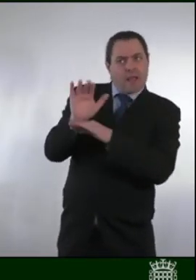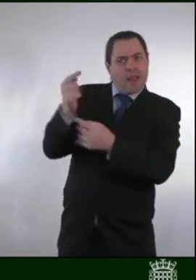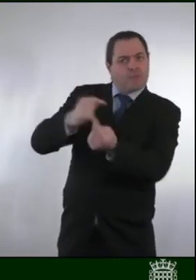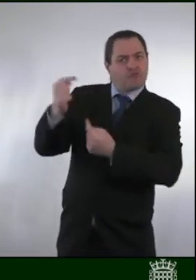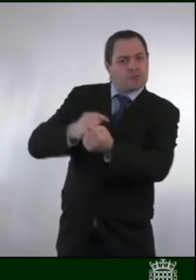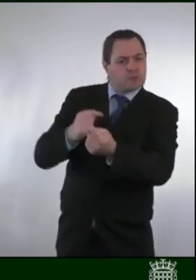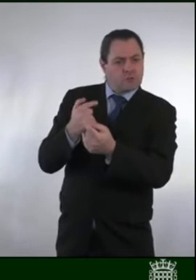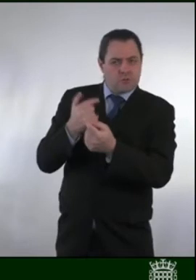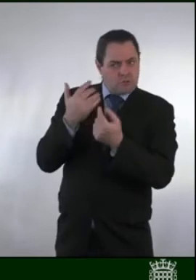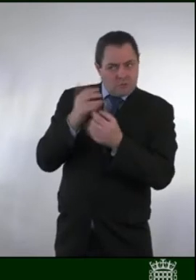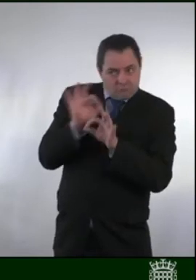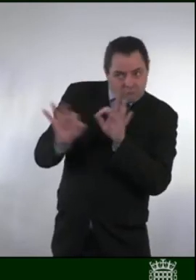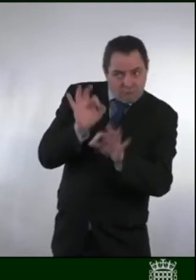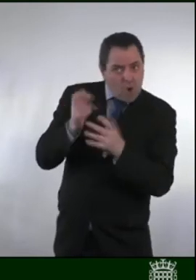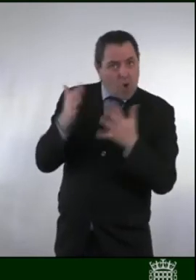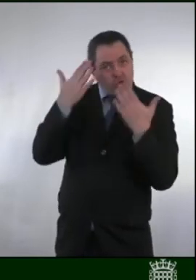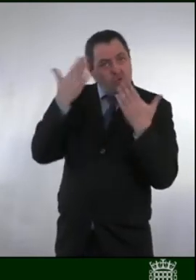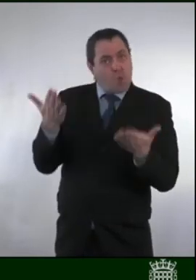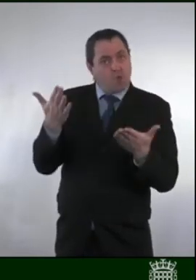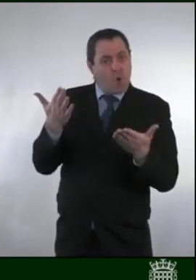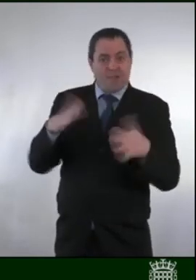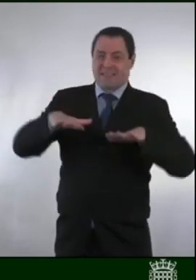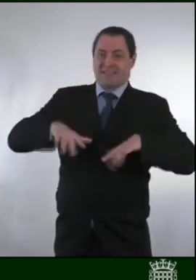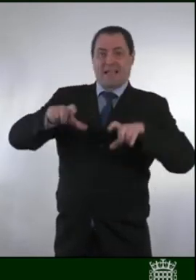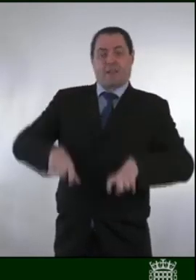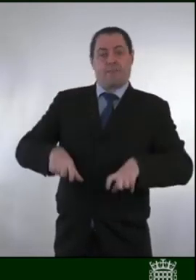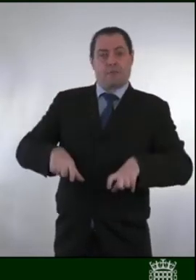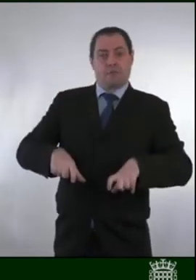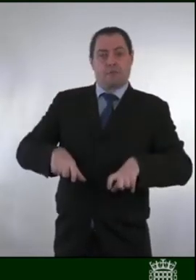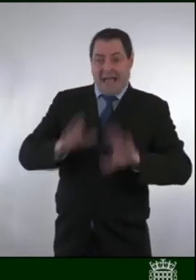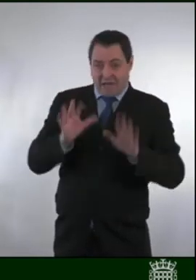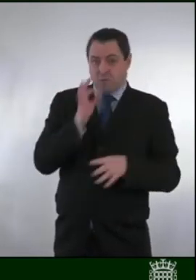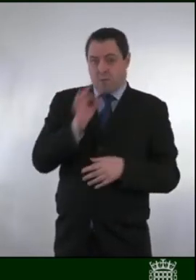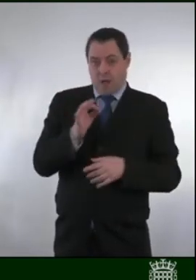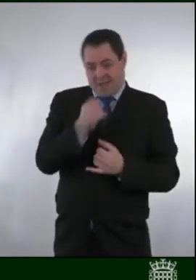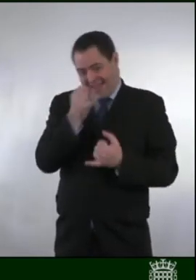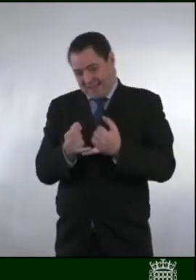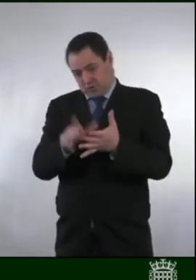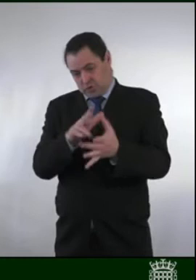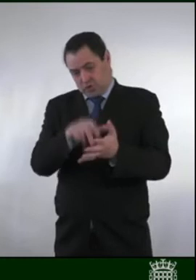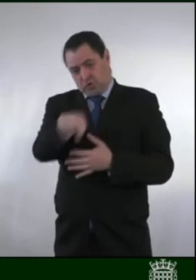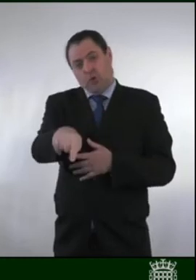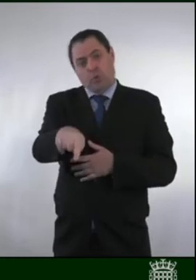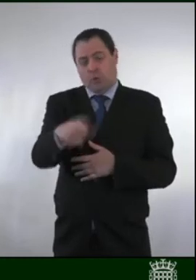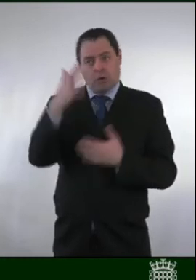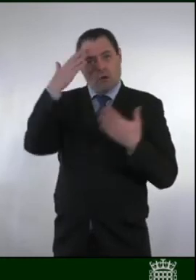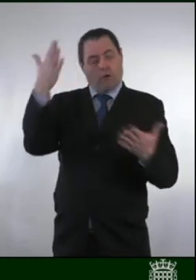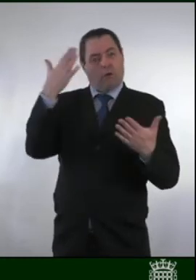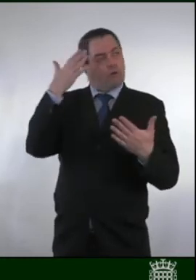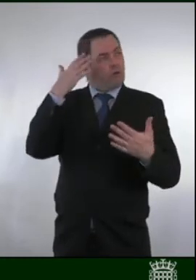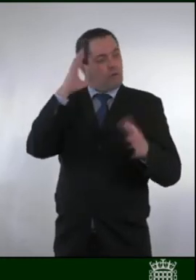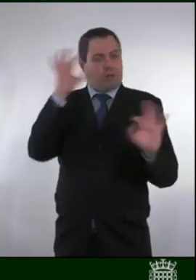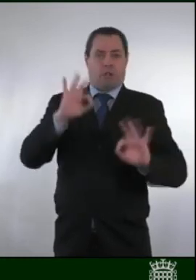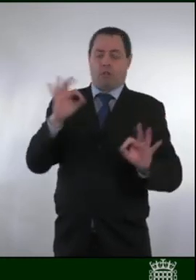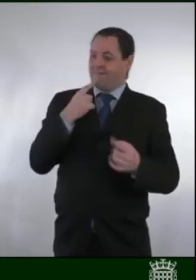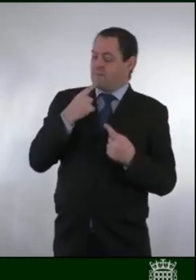and many more don't know that they must apply by the end of June. So we could see thousands of essential care workers and possibly hundreds of thousands of valued EU nationals